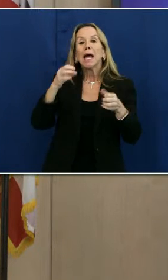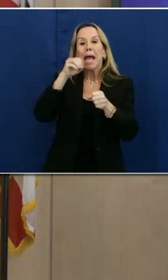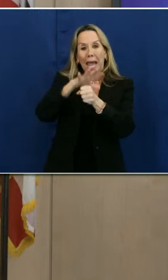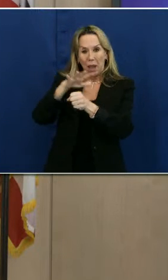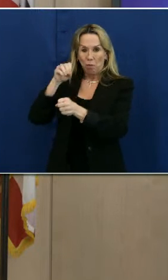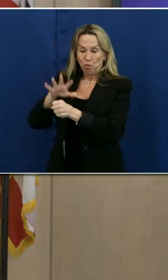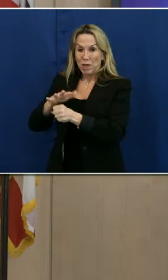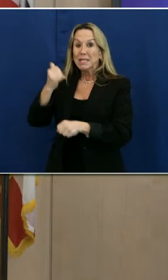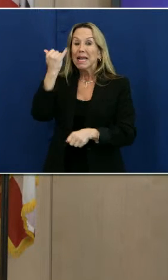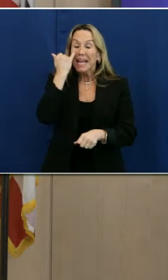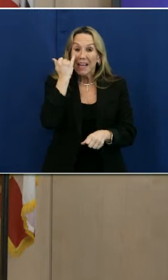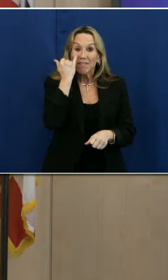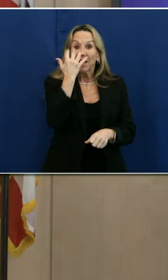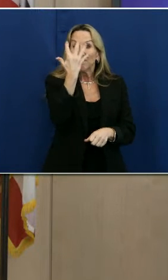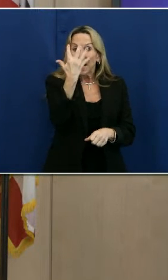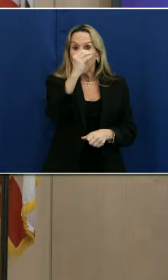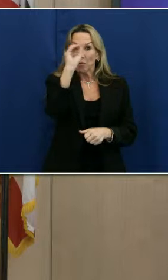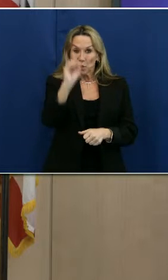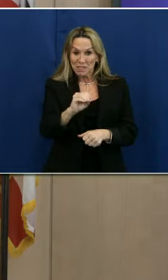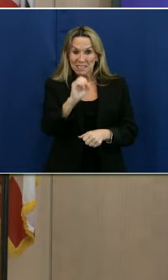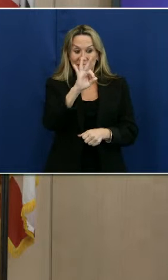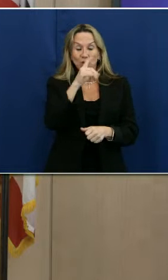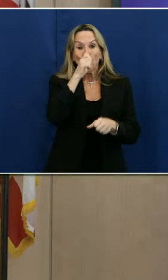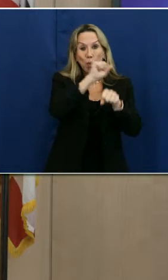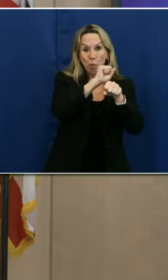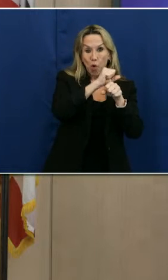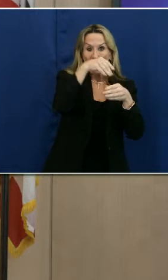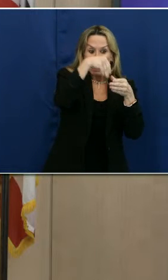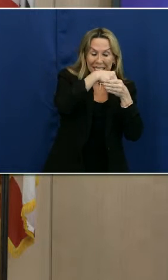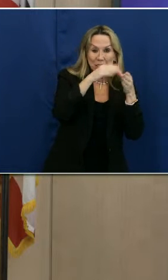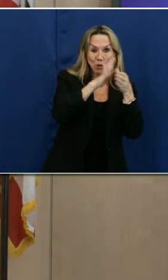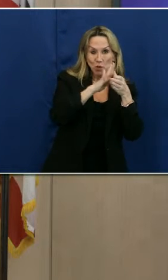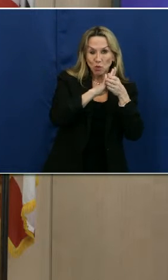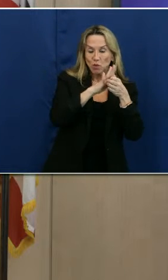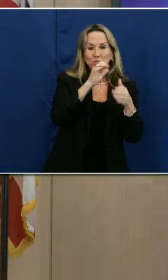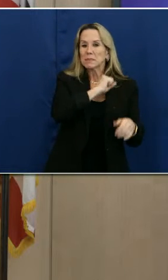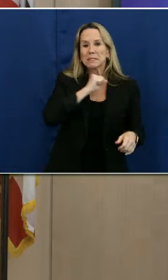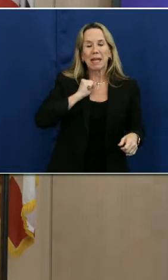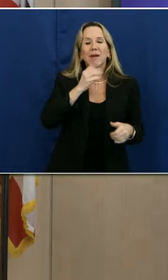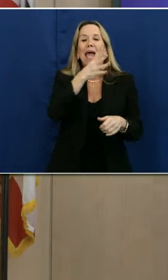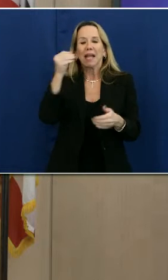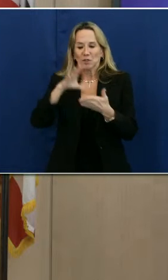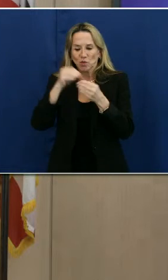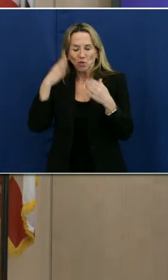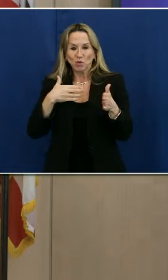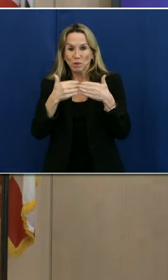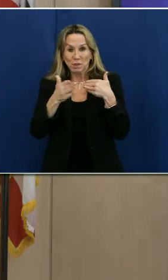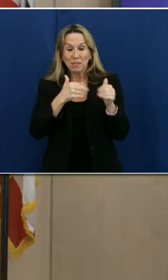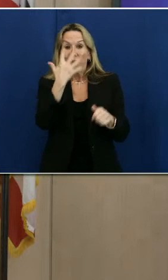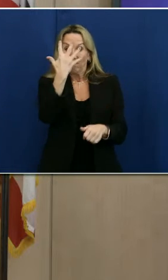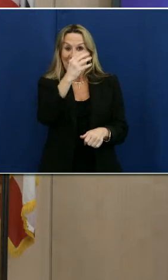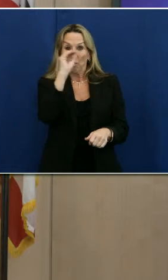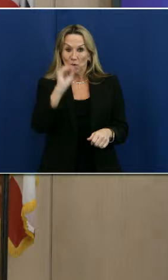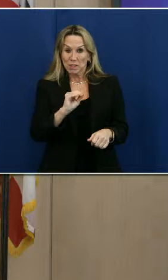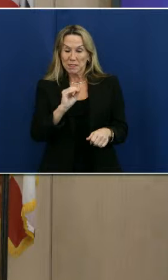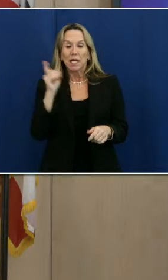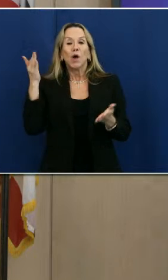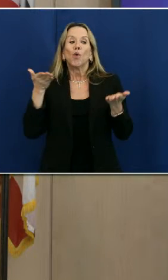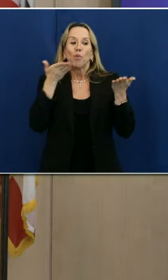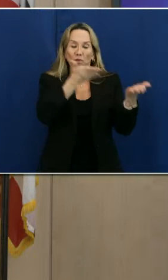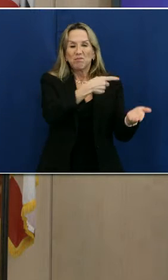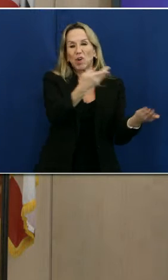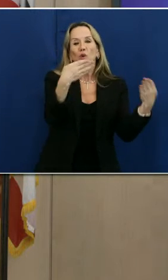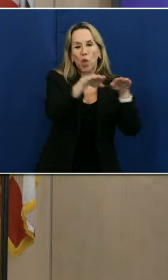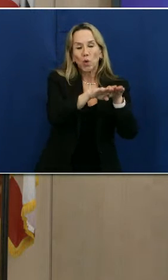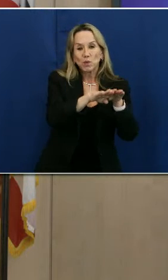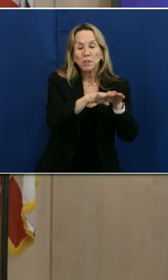of staff, students, and other personnel in a school, then that school is recommended for closure. If